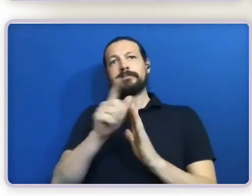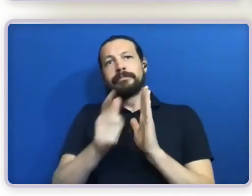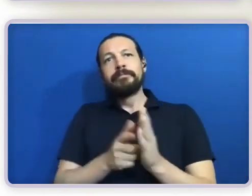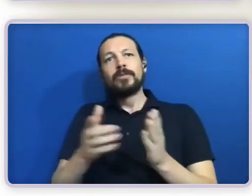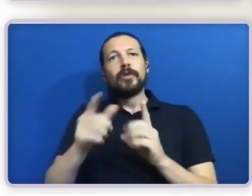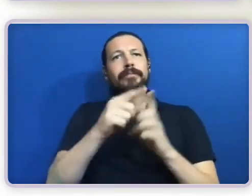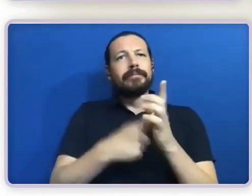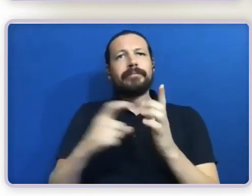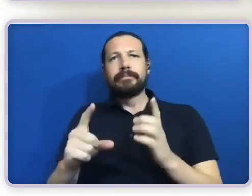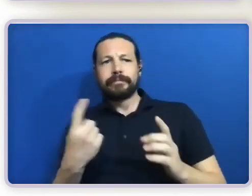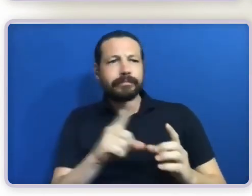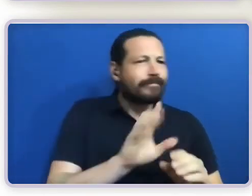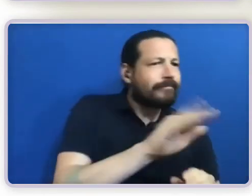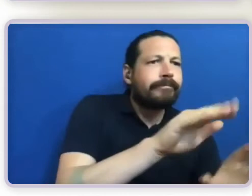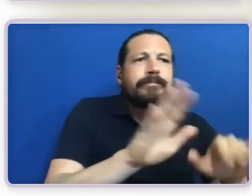That's a really good question.